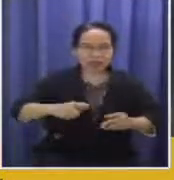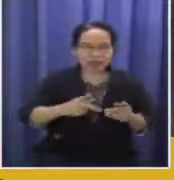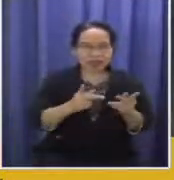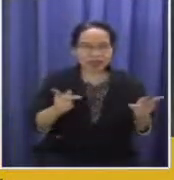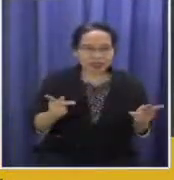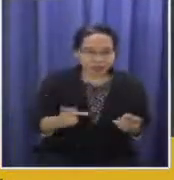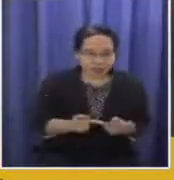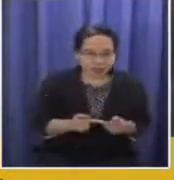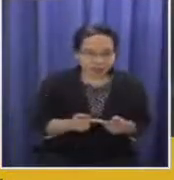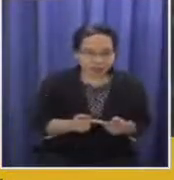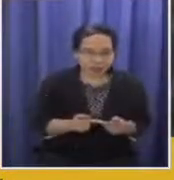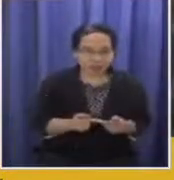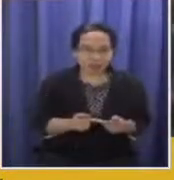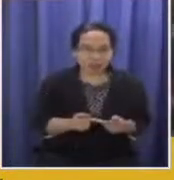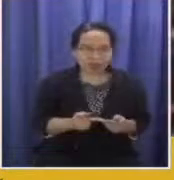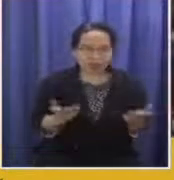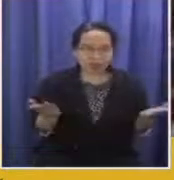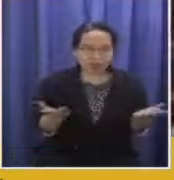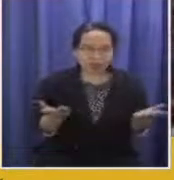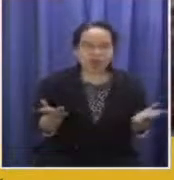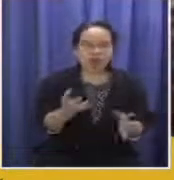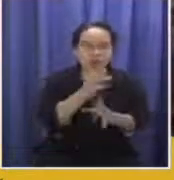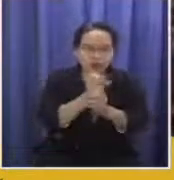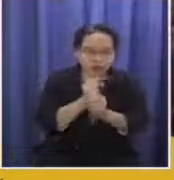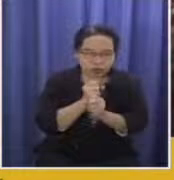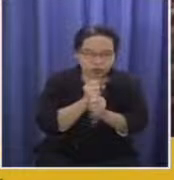place. What holds